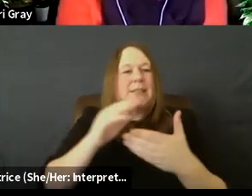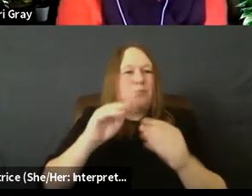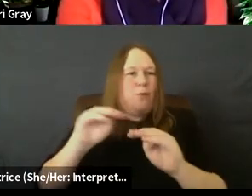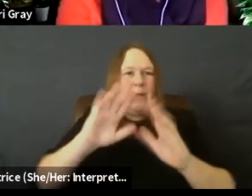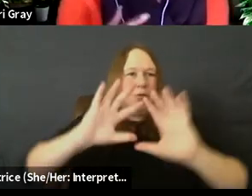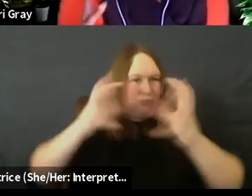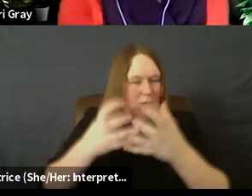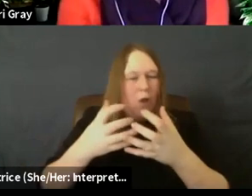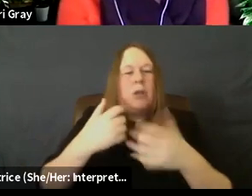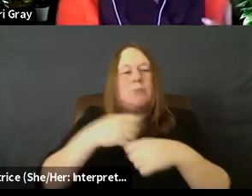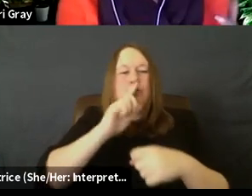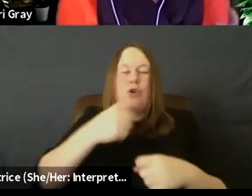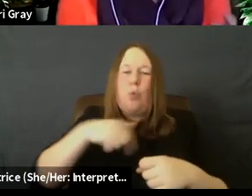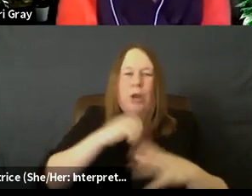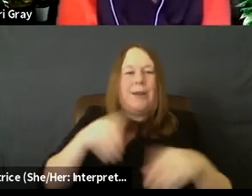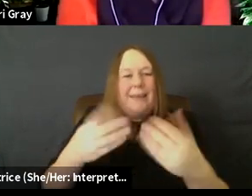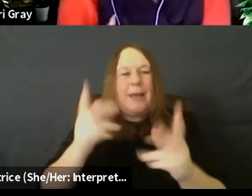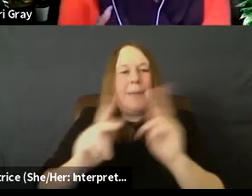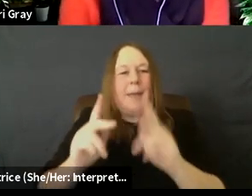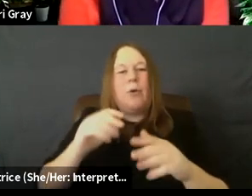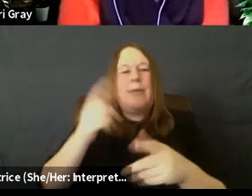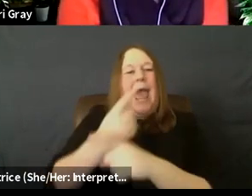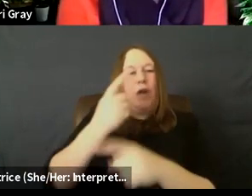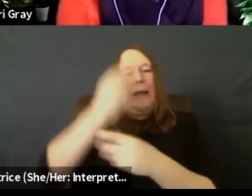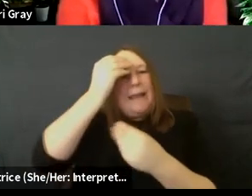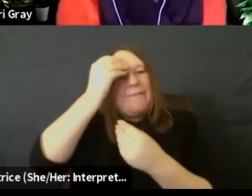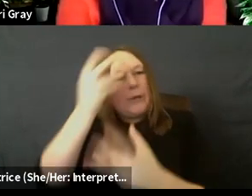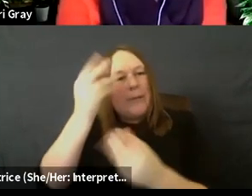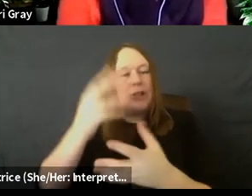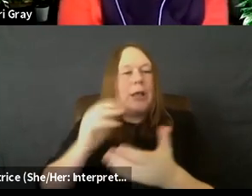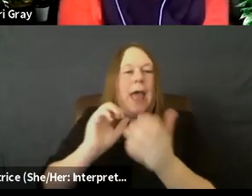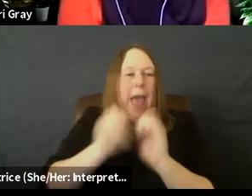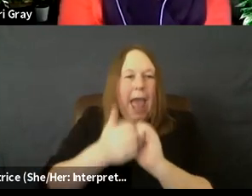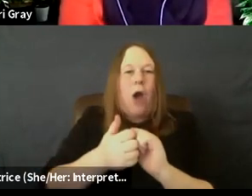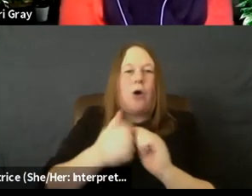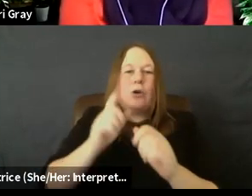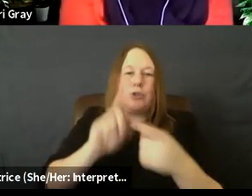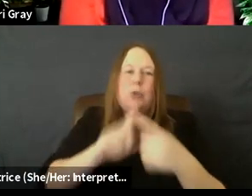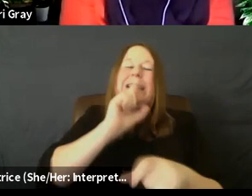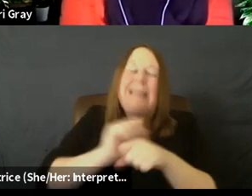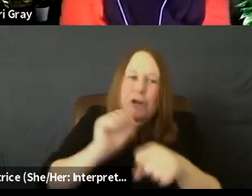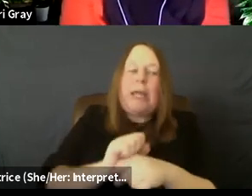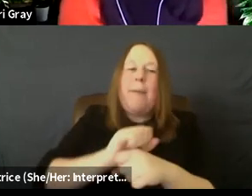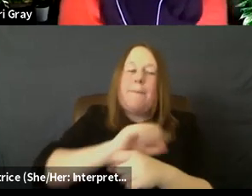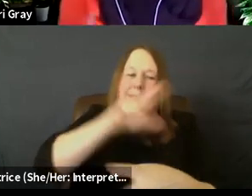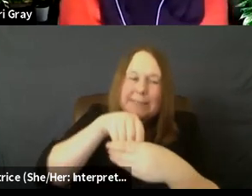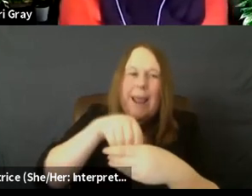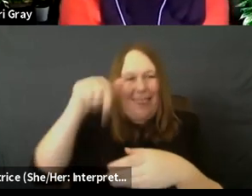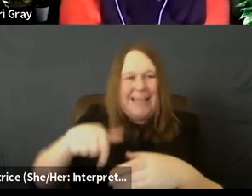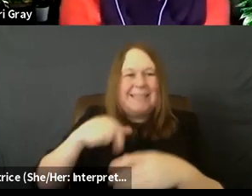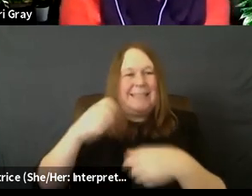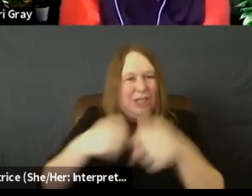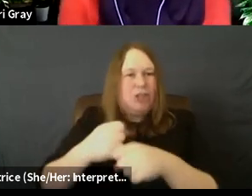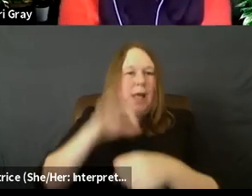to ensure that we're giving people the accurate information of how do you literally participate in this year's election. It's